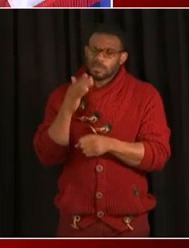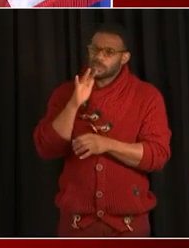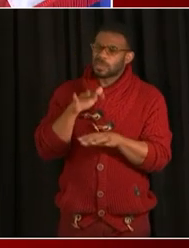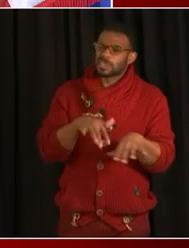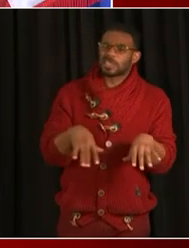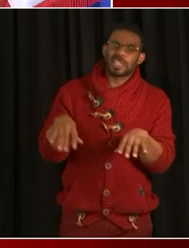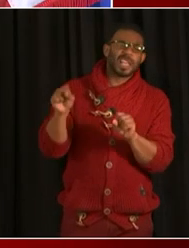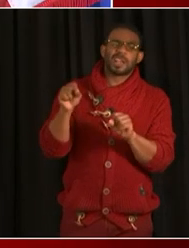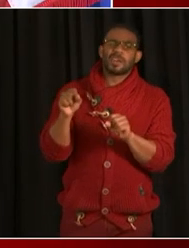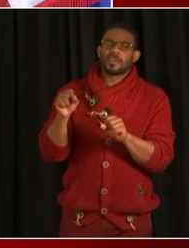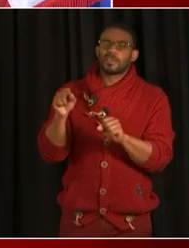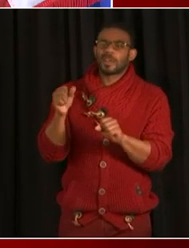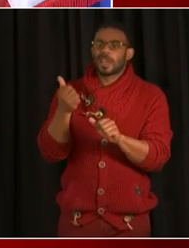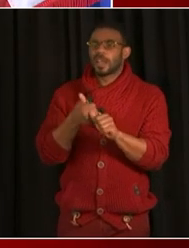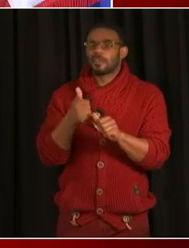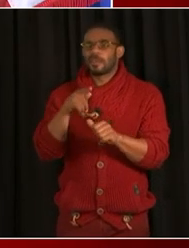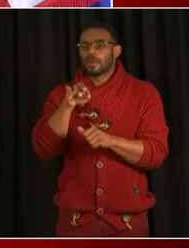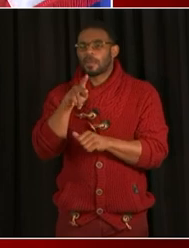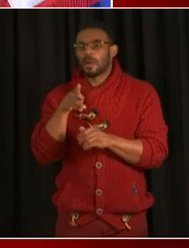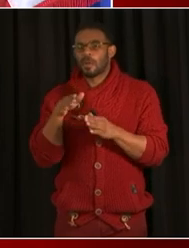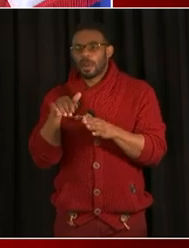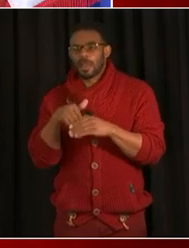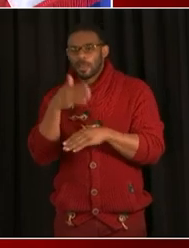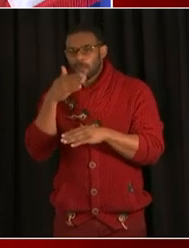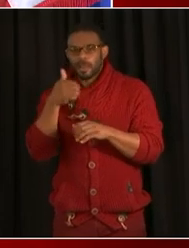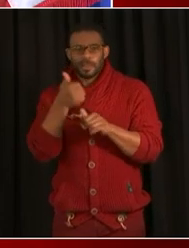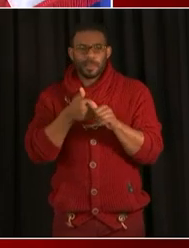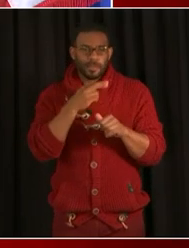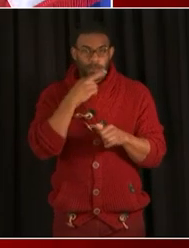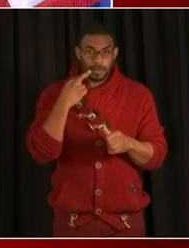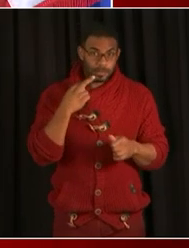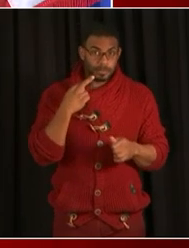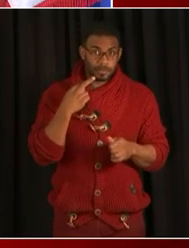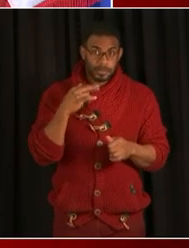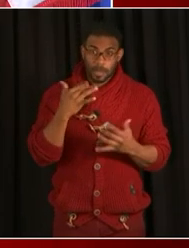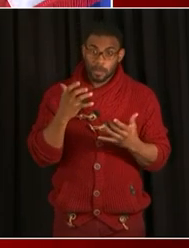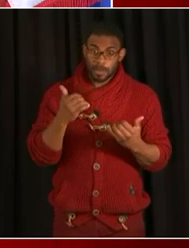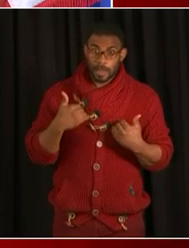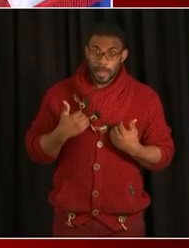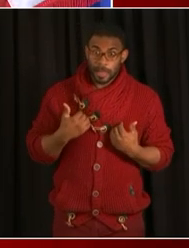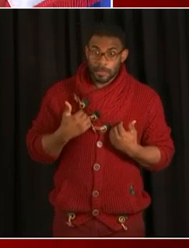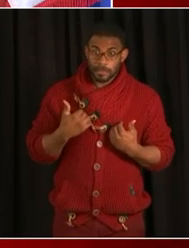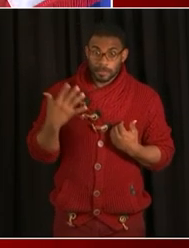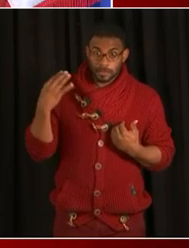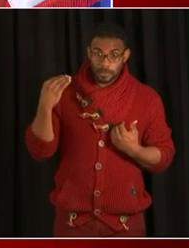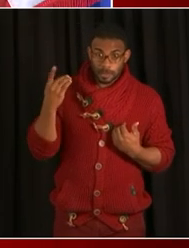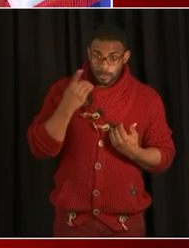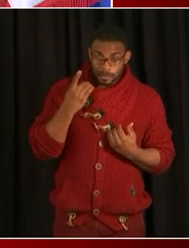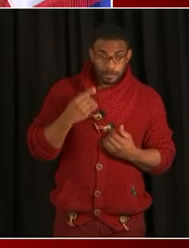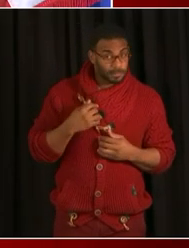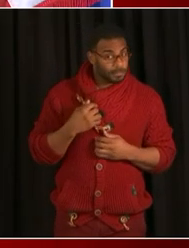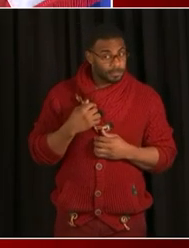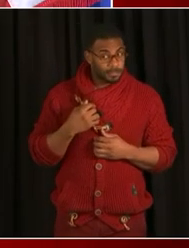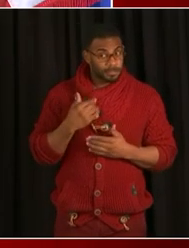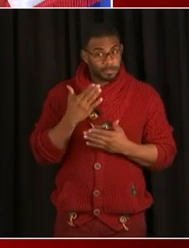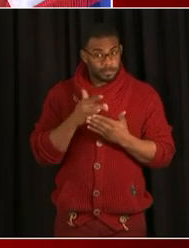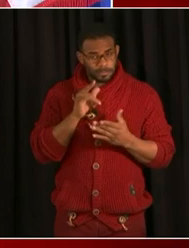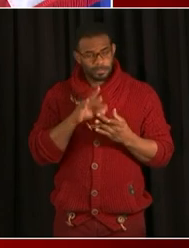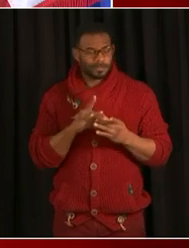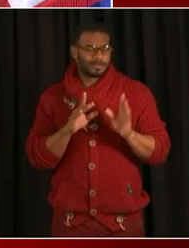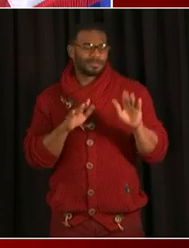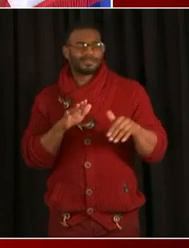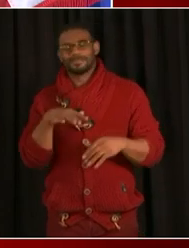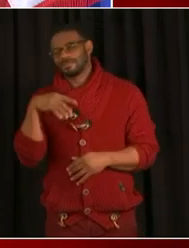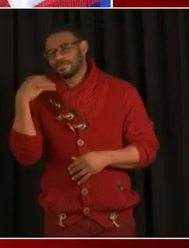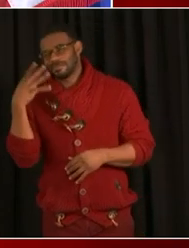we were going to take over every parklet in front of every restaurant that wanted to have outdoor dining, someone would